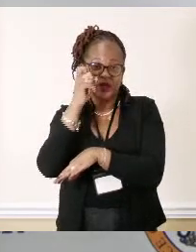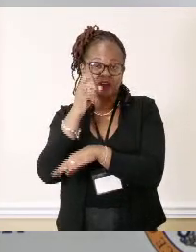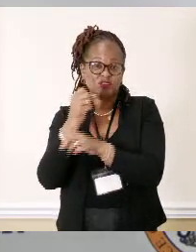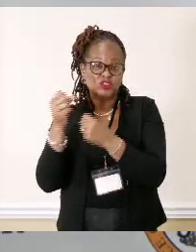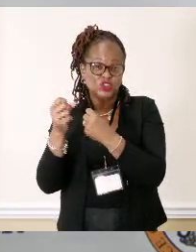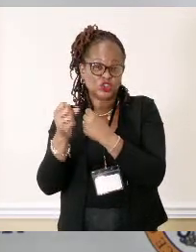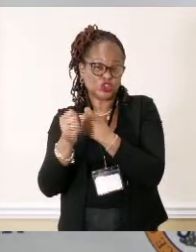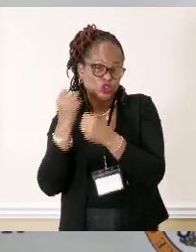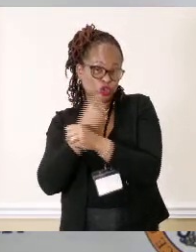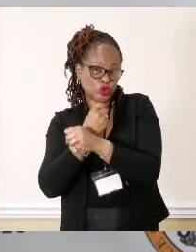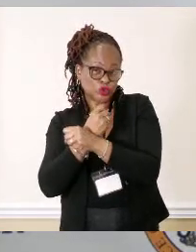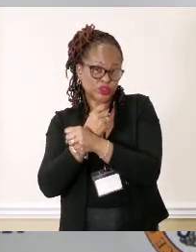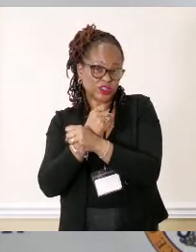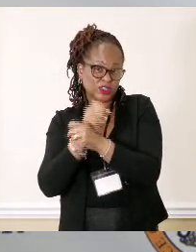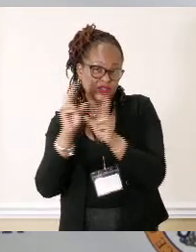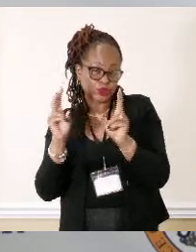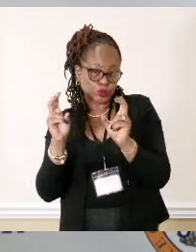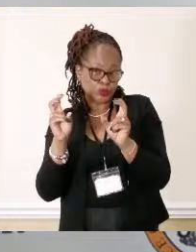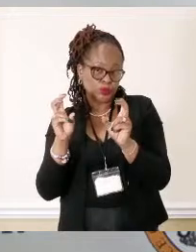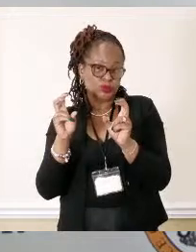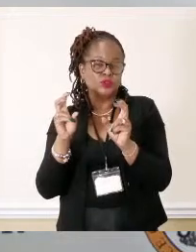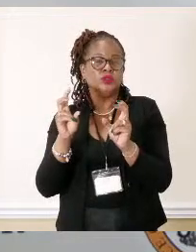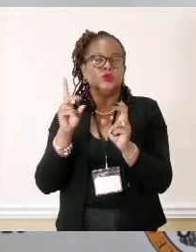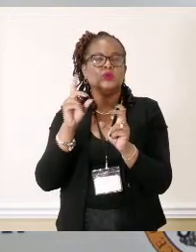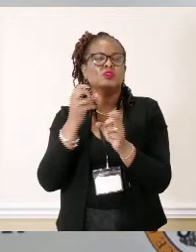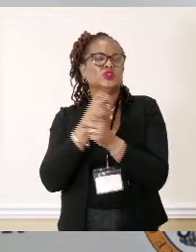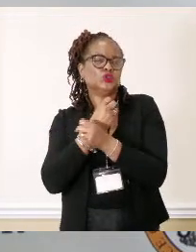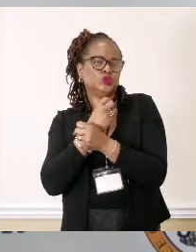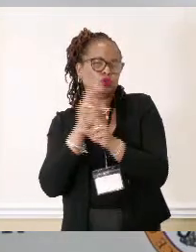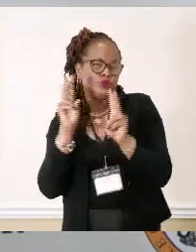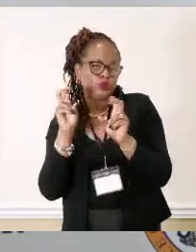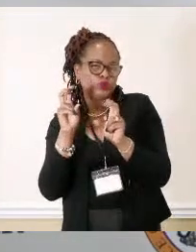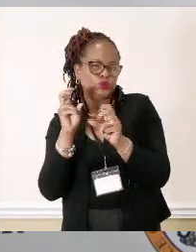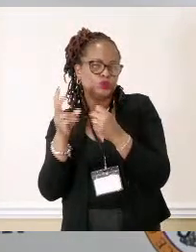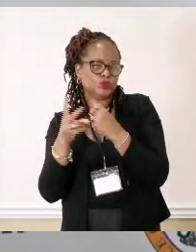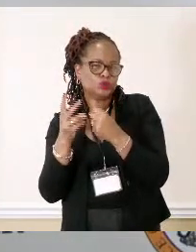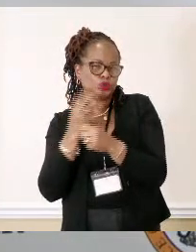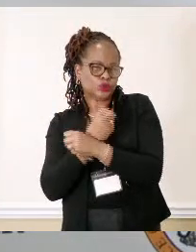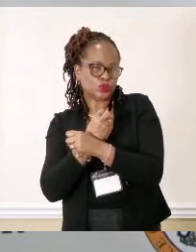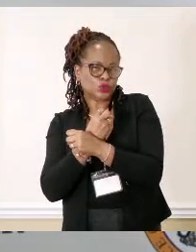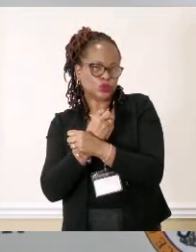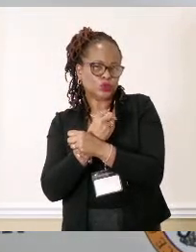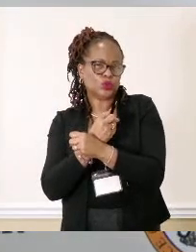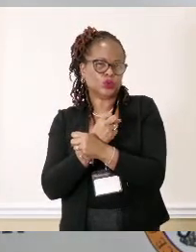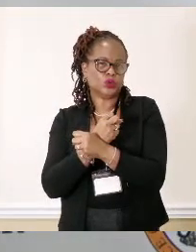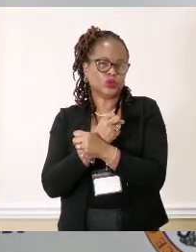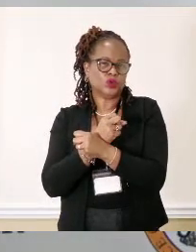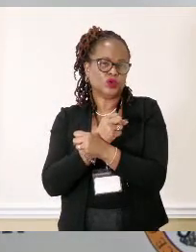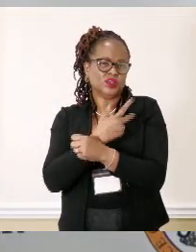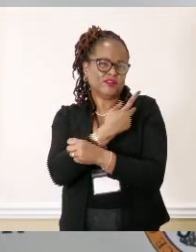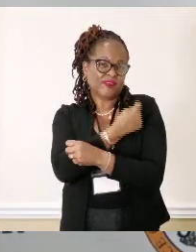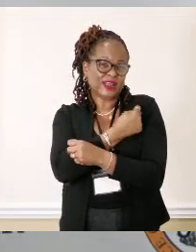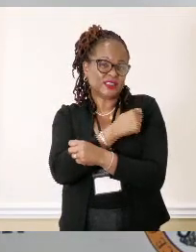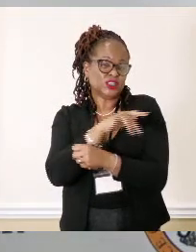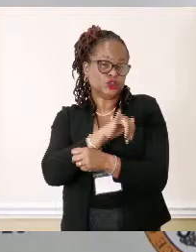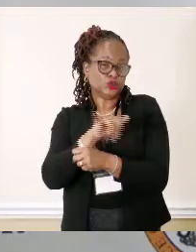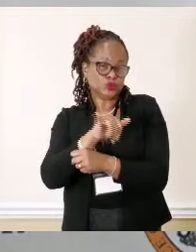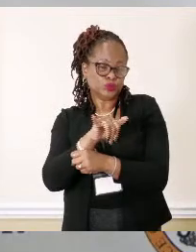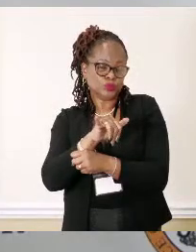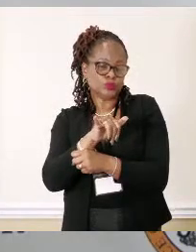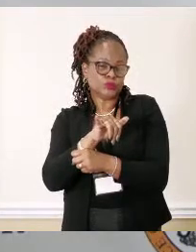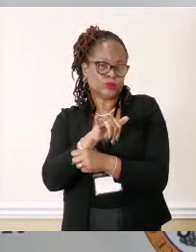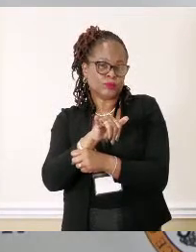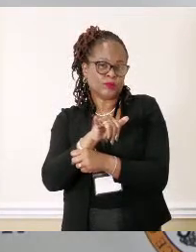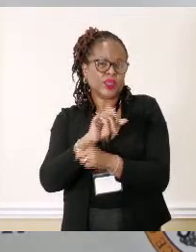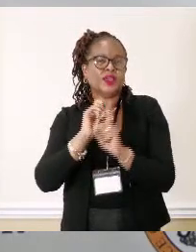security issues. And we want to secure the viability of the vaccine as well.